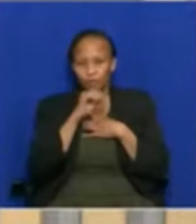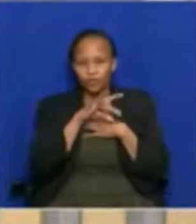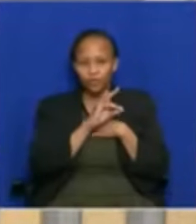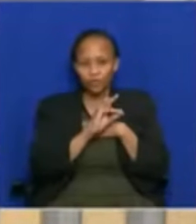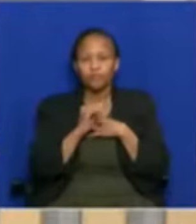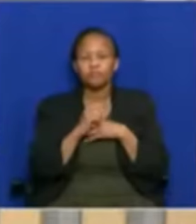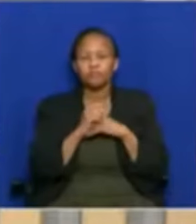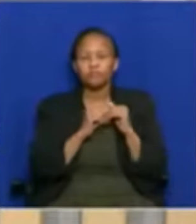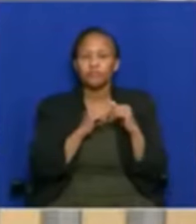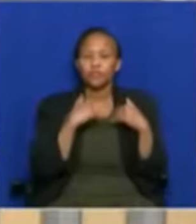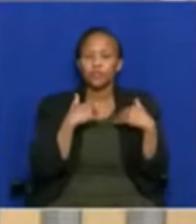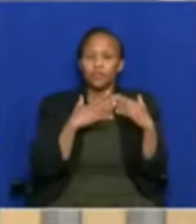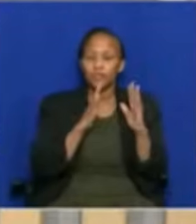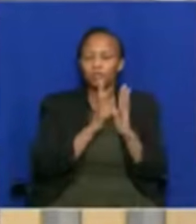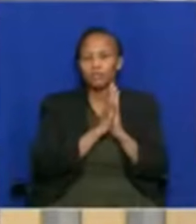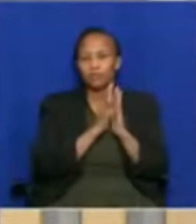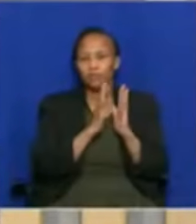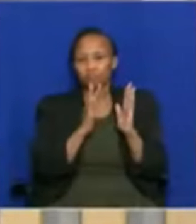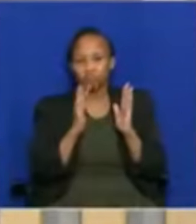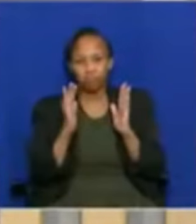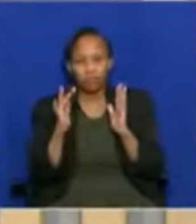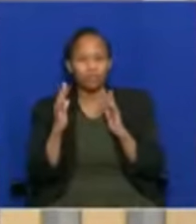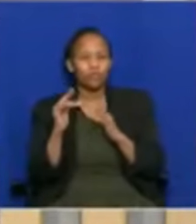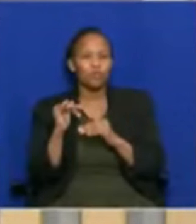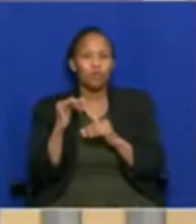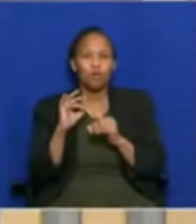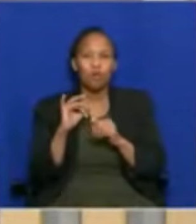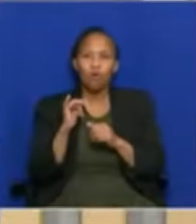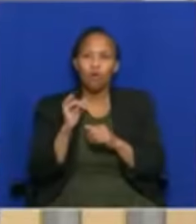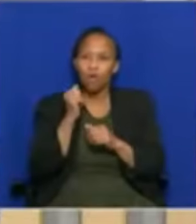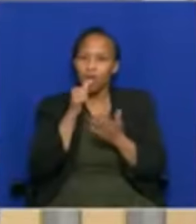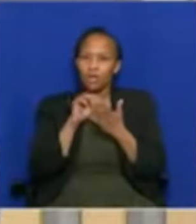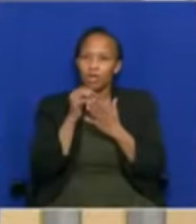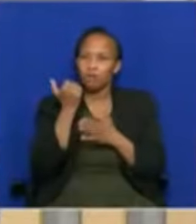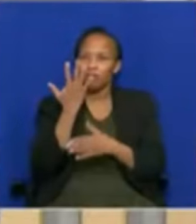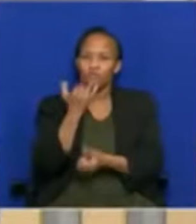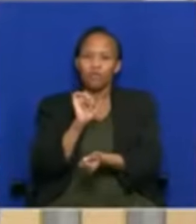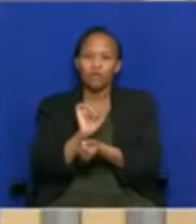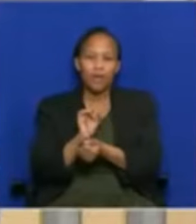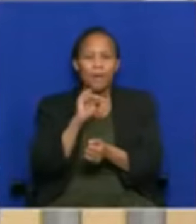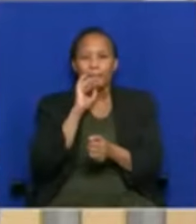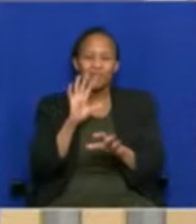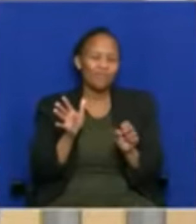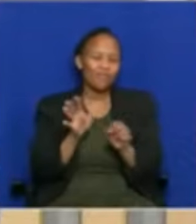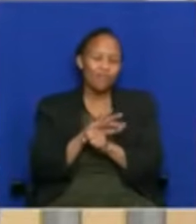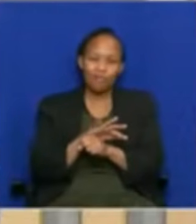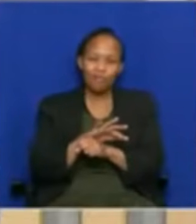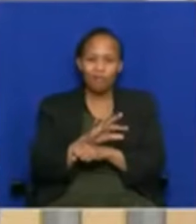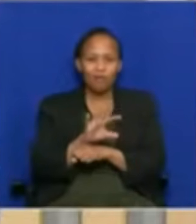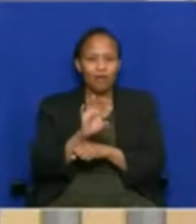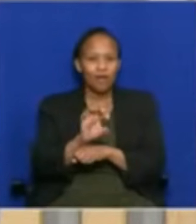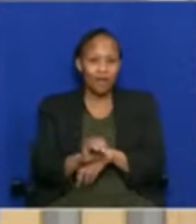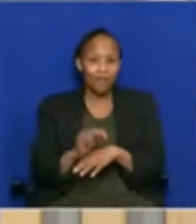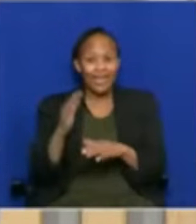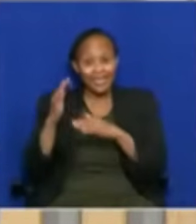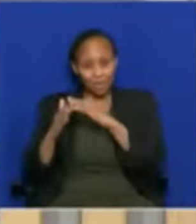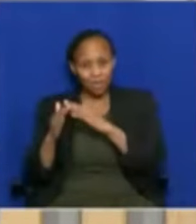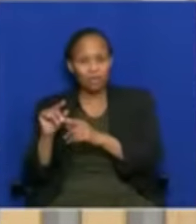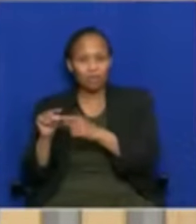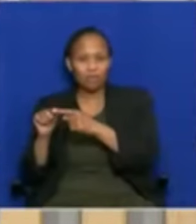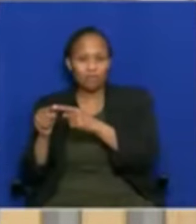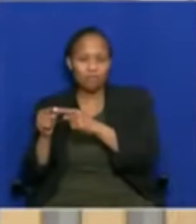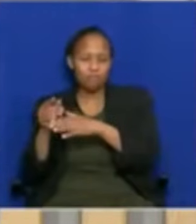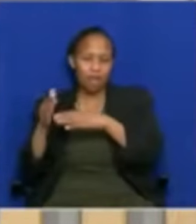the warrant of arrest. Means gives you the whole package. Okay. up until the warrants. Okay.